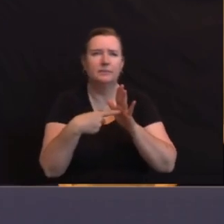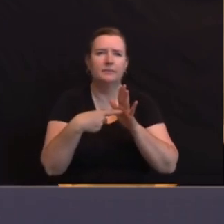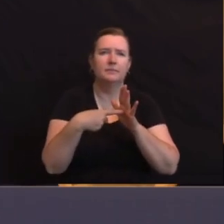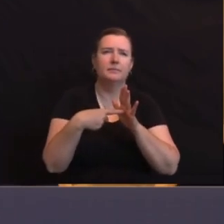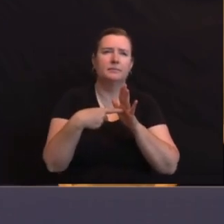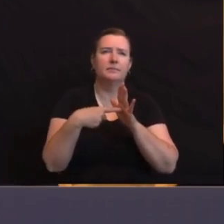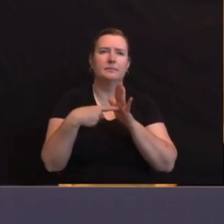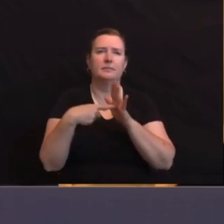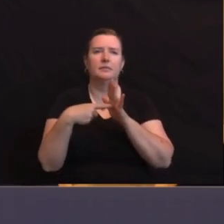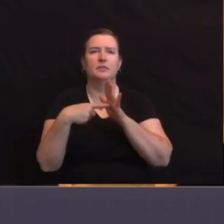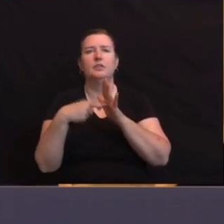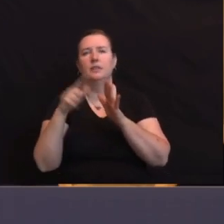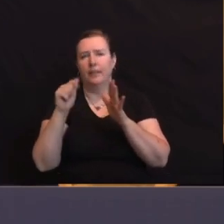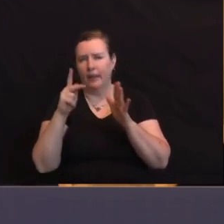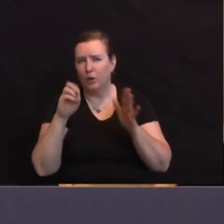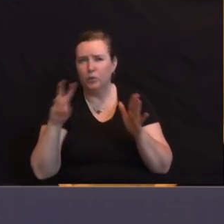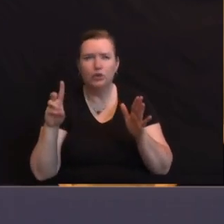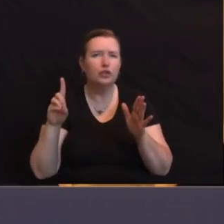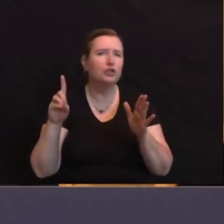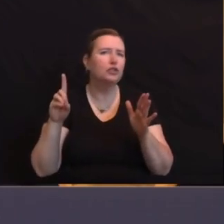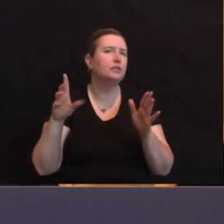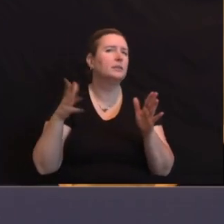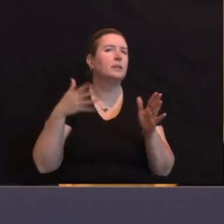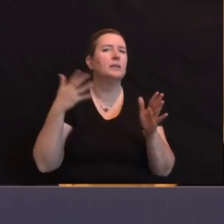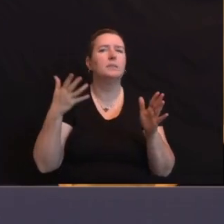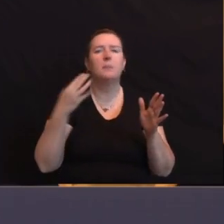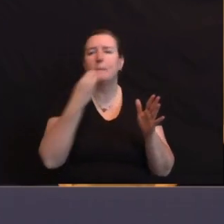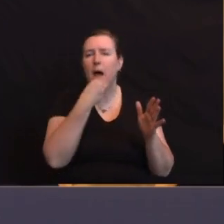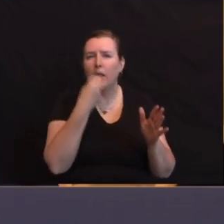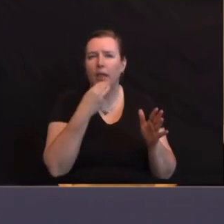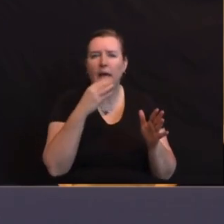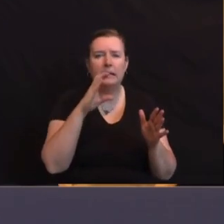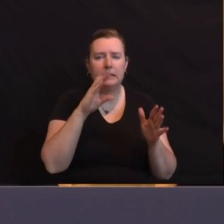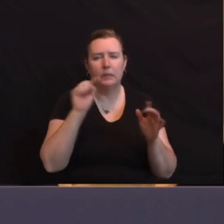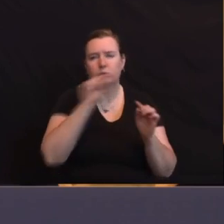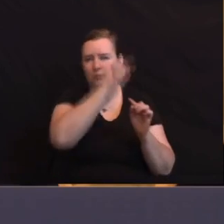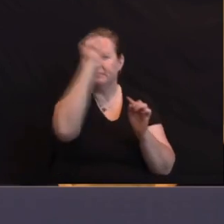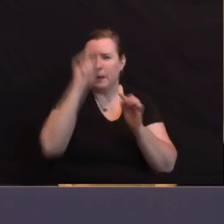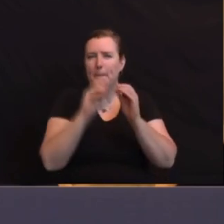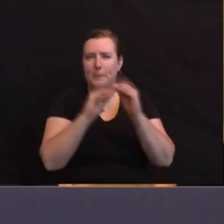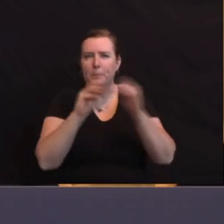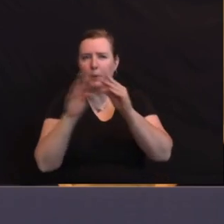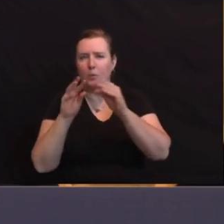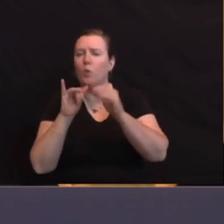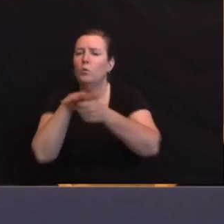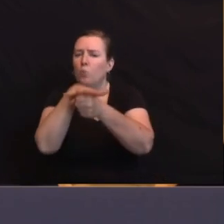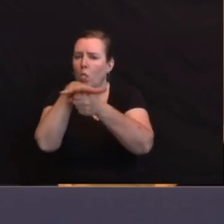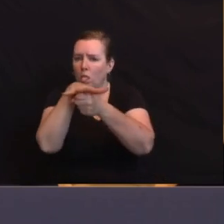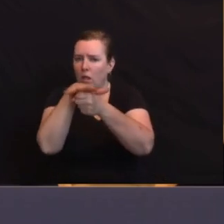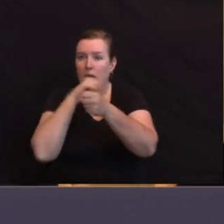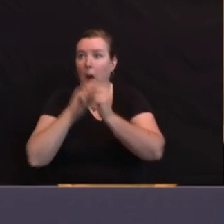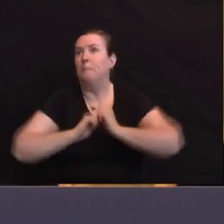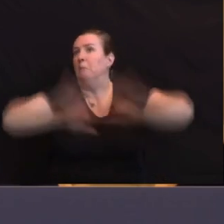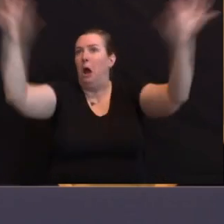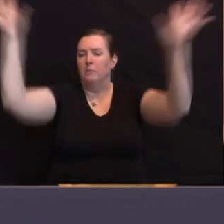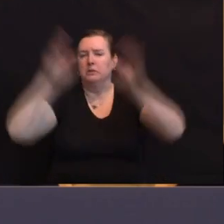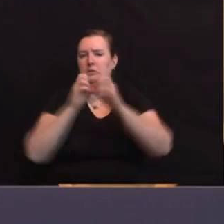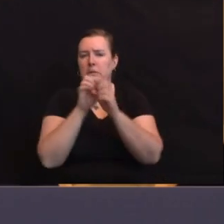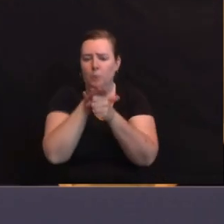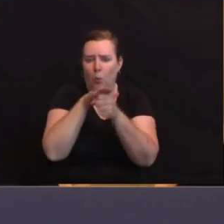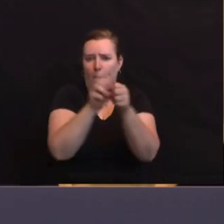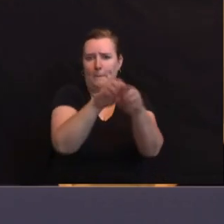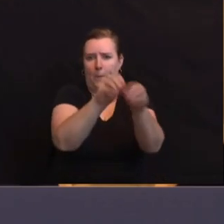point we're going to start to see numbers like this. So I'm going to just say 20 or 25 or maybe 30% more